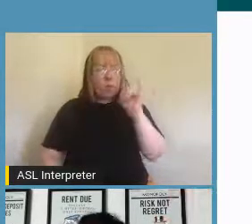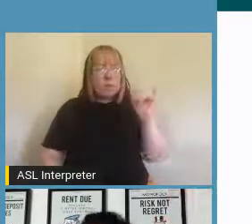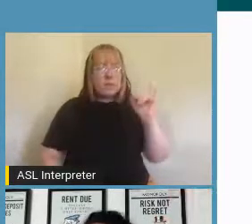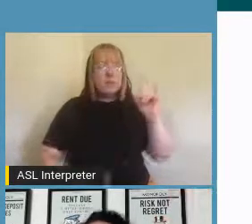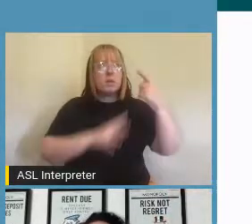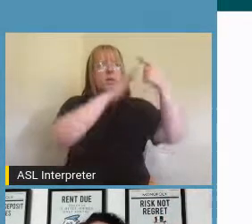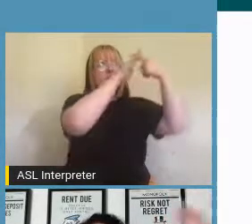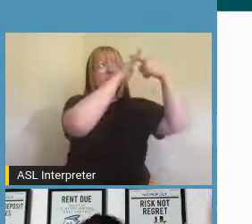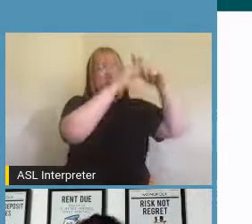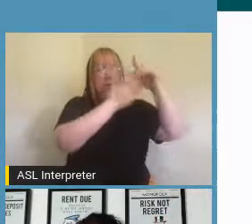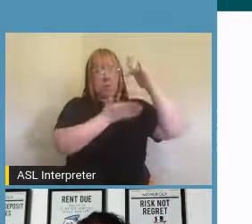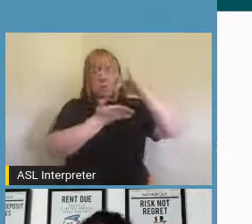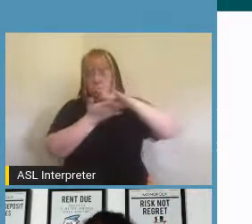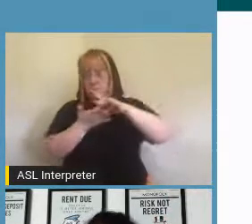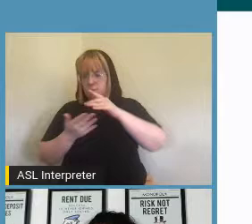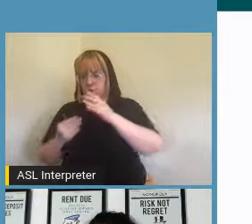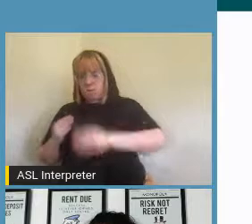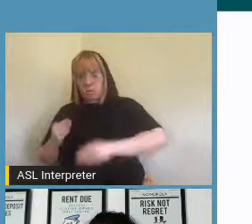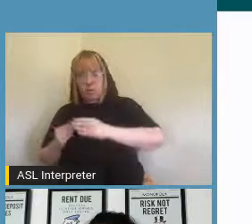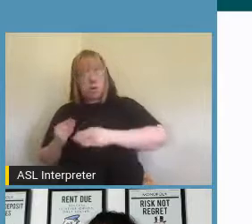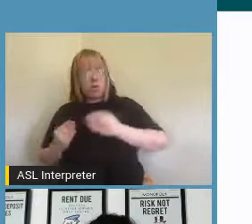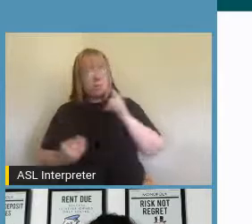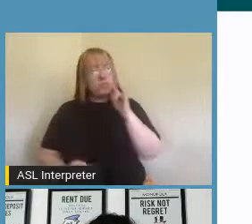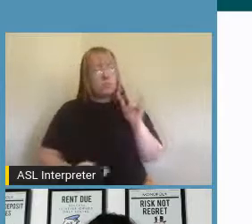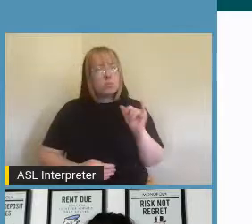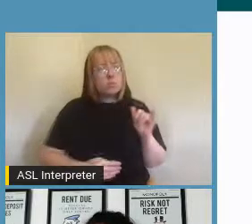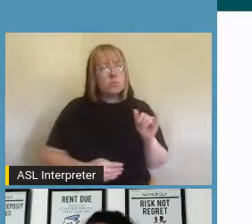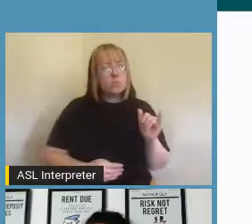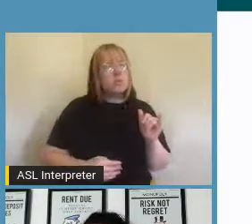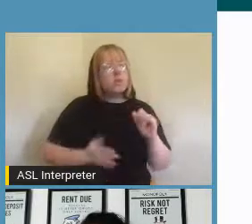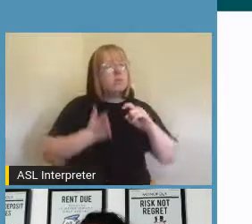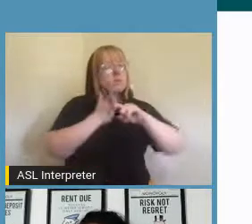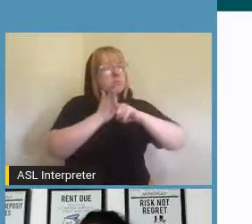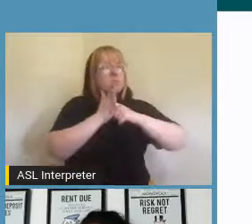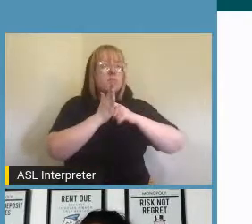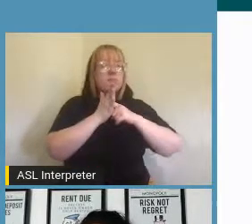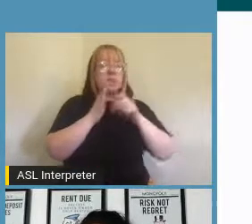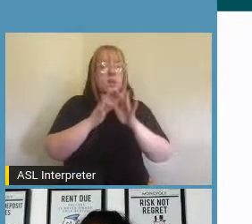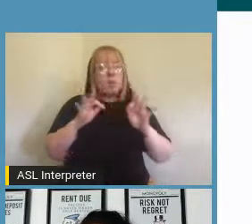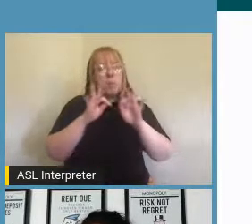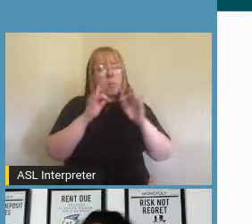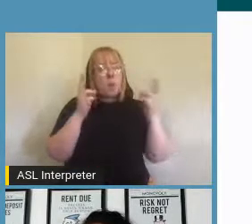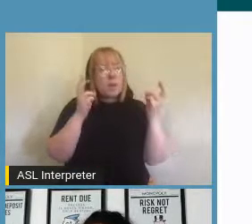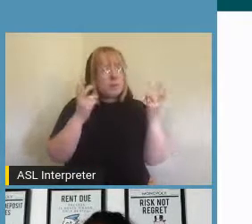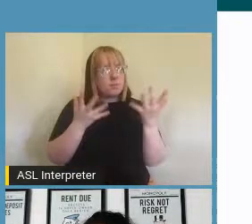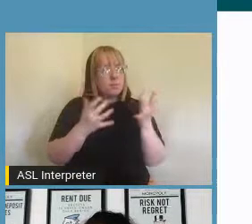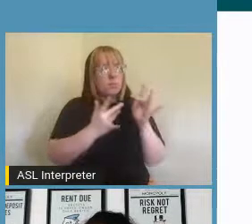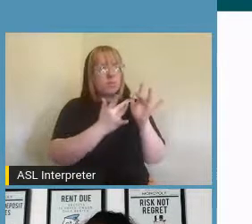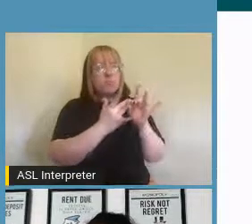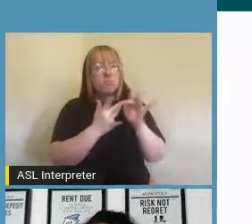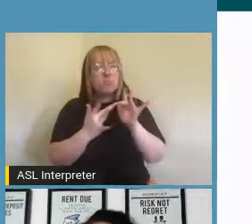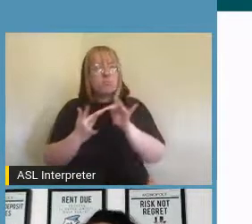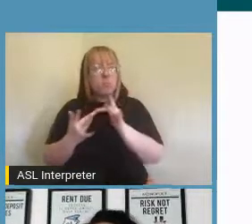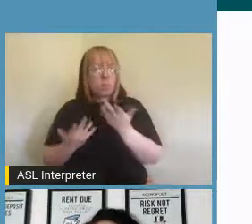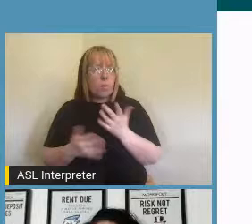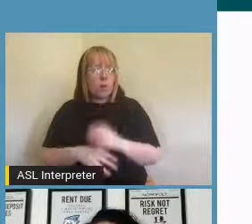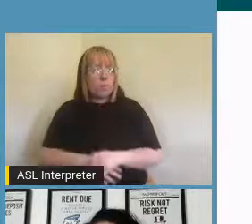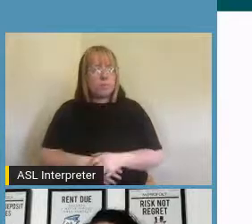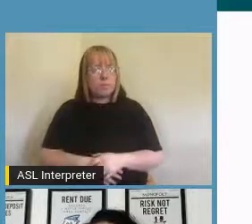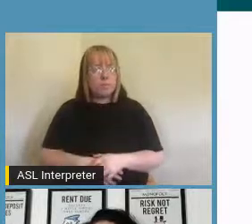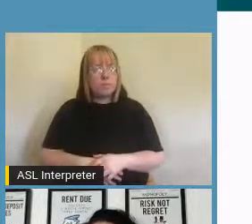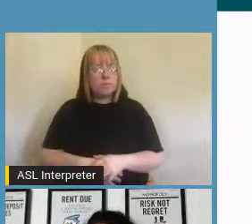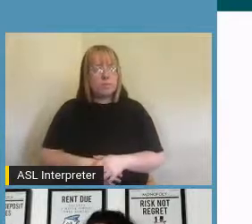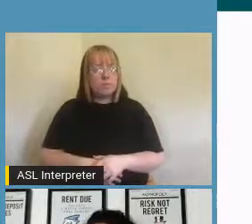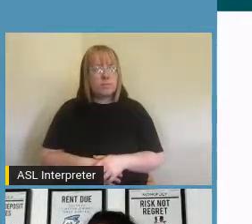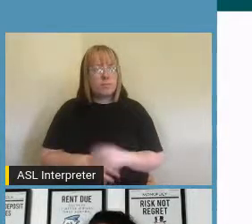middle, end? What are some of the key themes that we want to touch upon? And then it's, okay, what are the things that we might